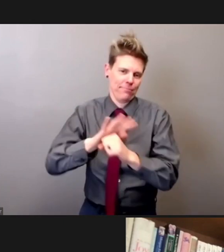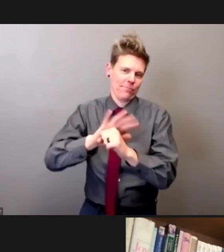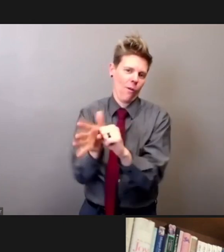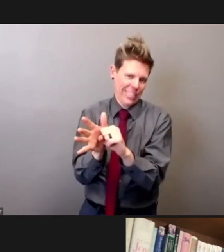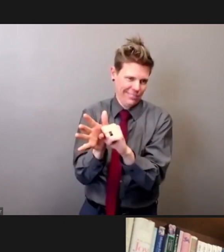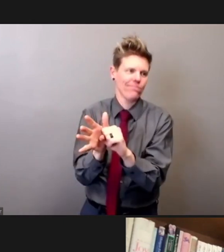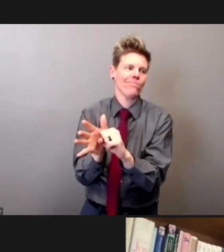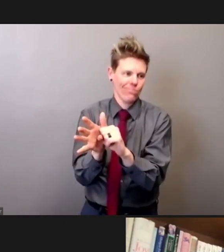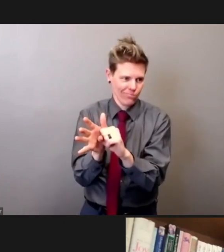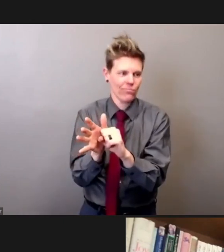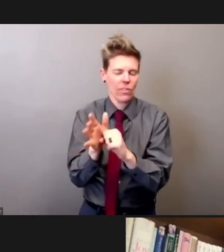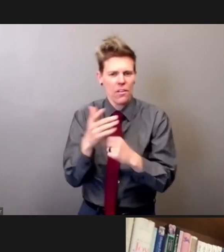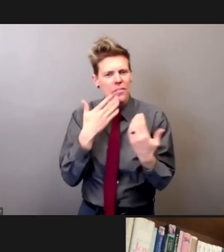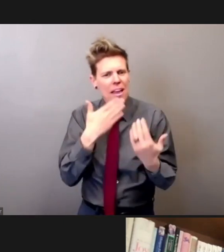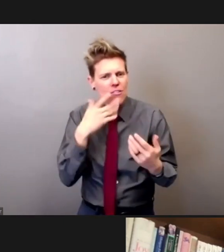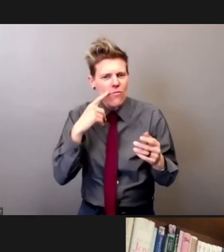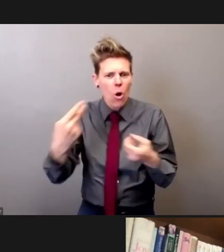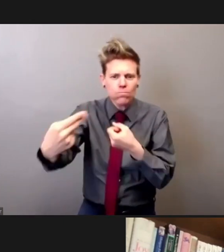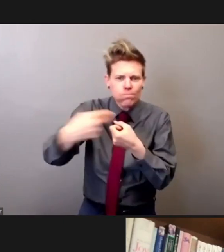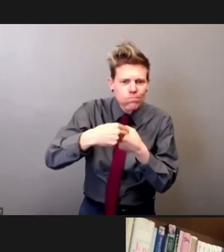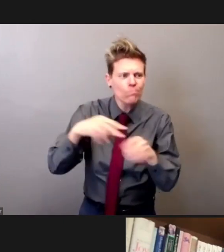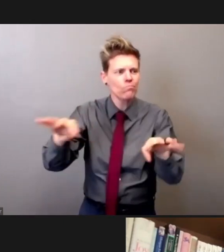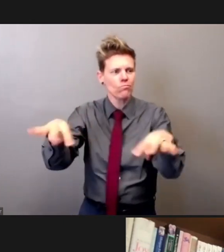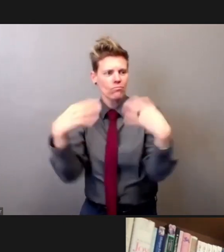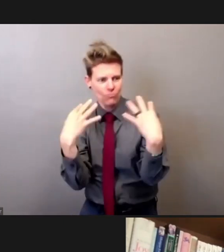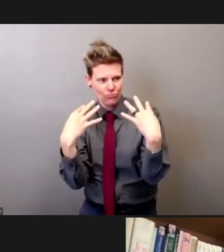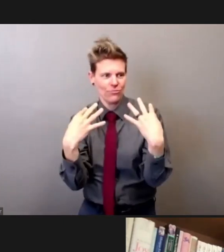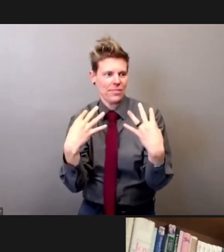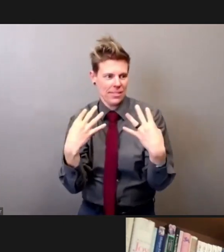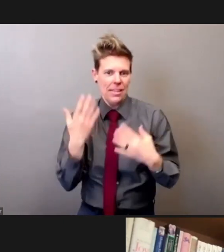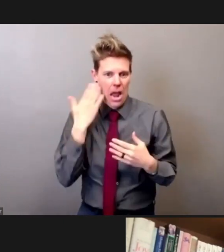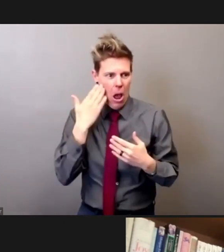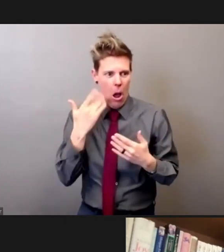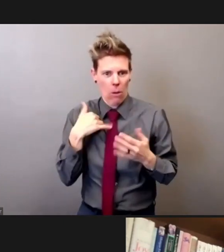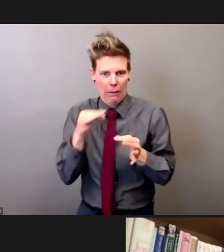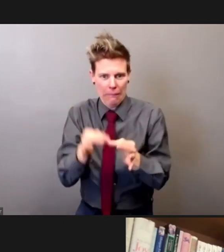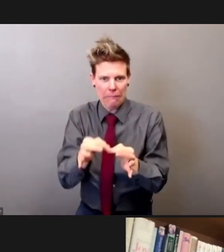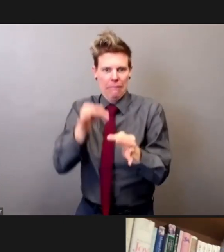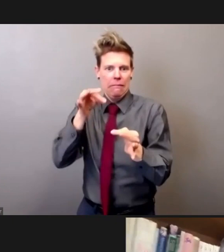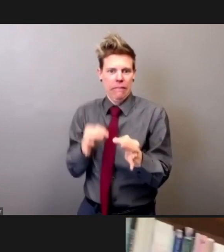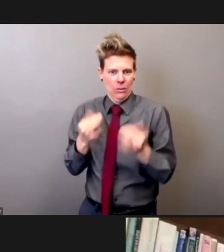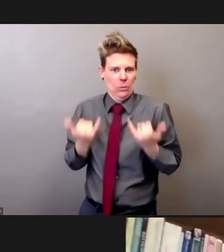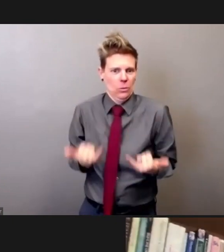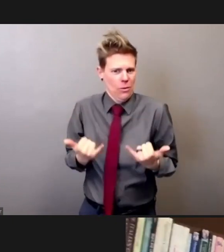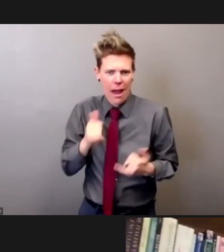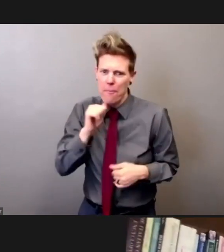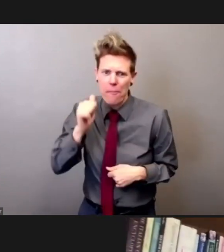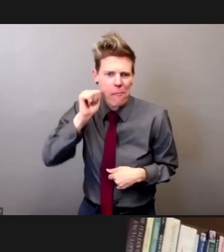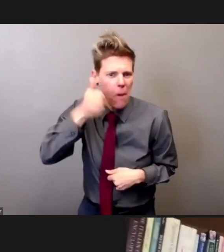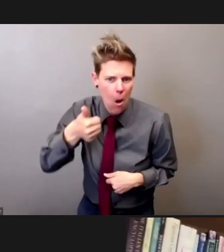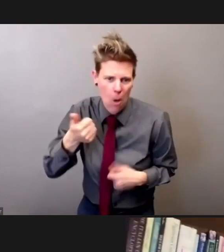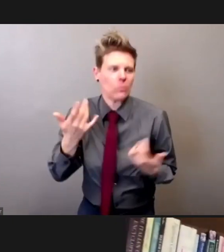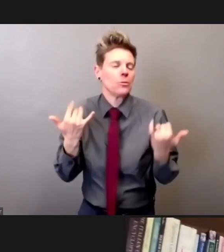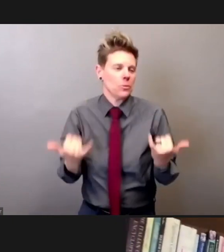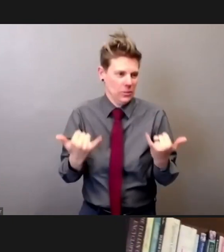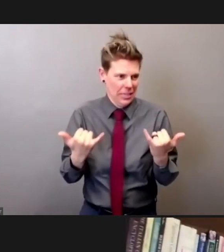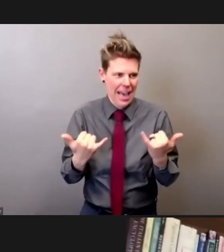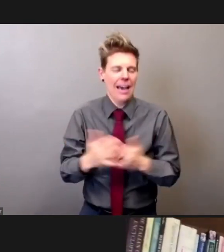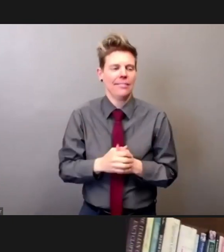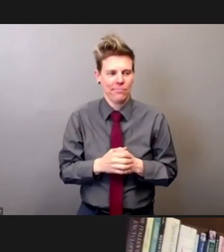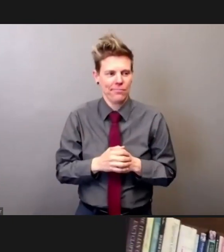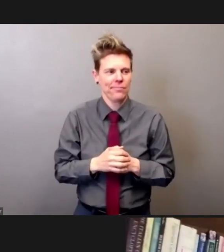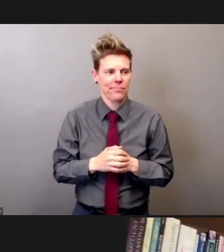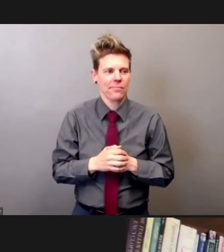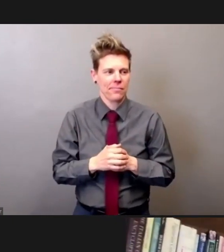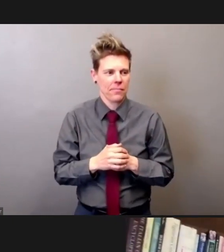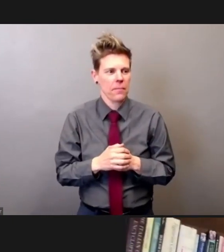us a chance to come to you early this week. And actually, in many ways, we've got what we believe is